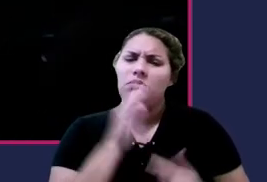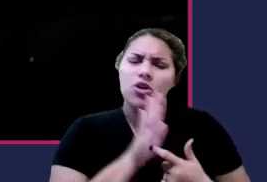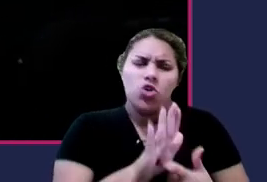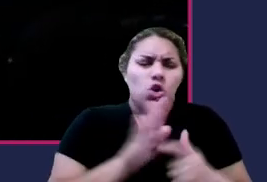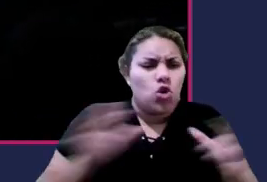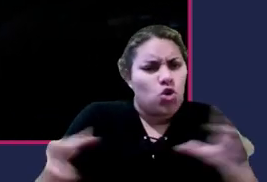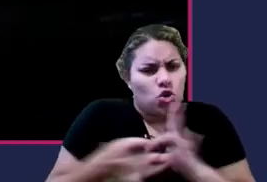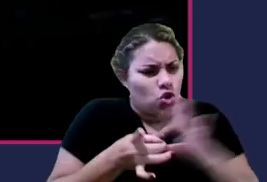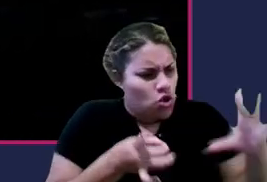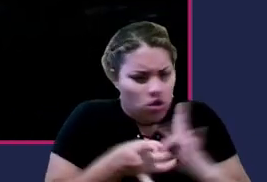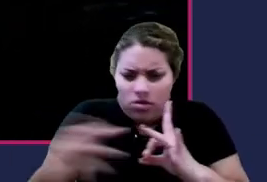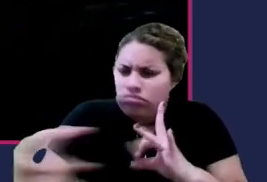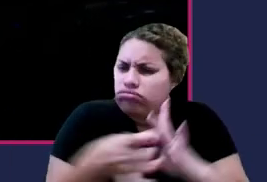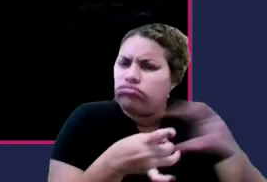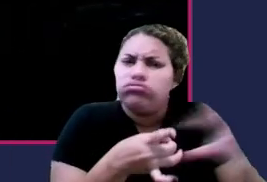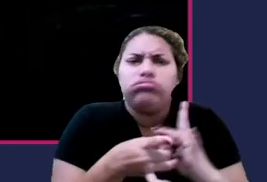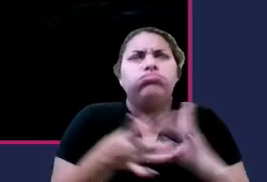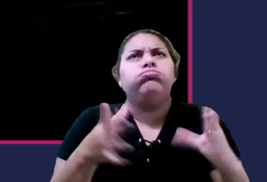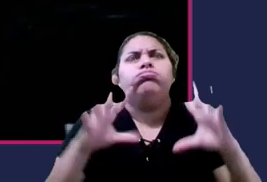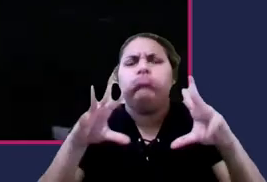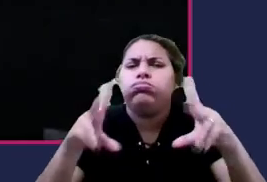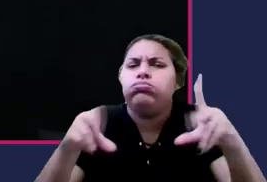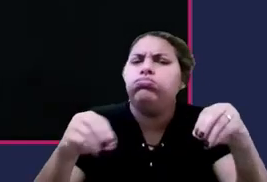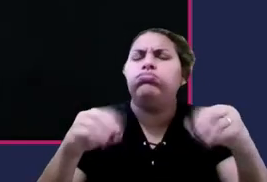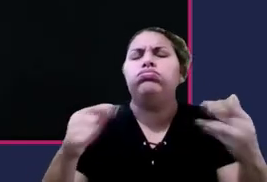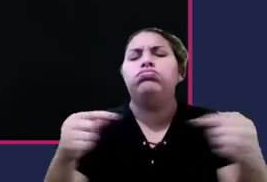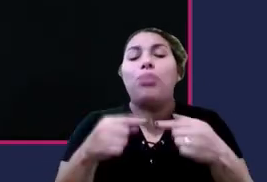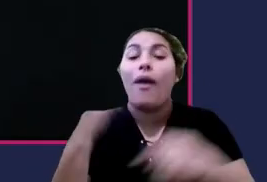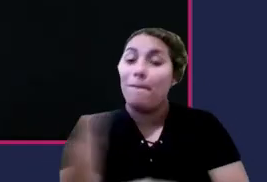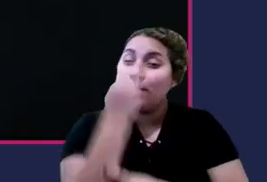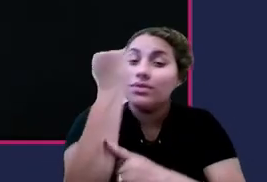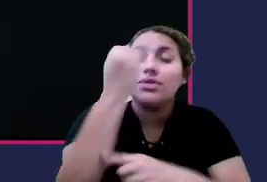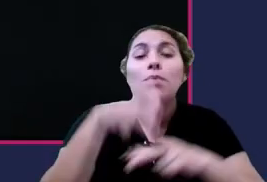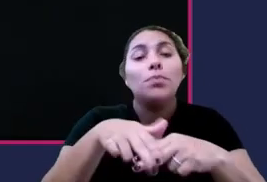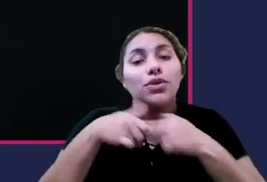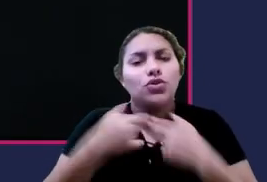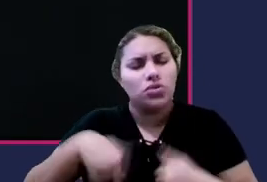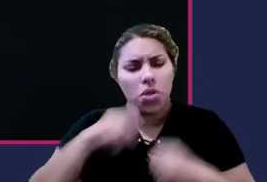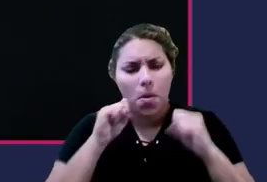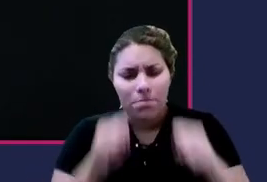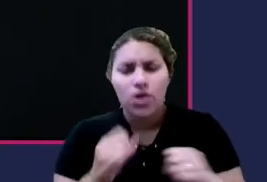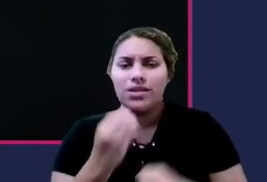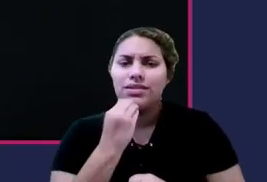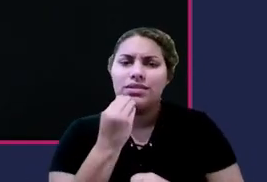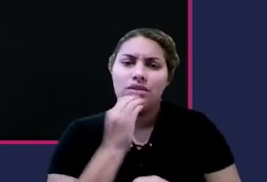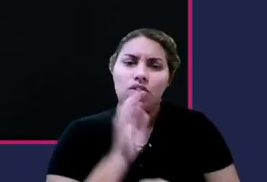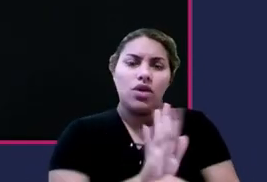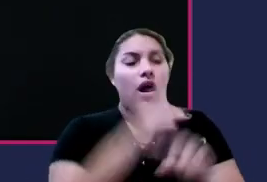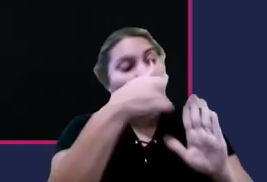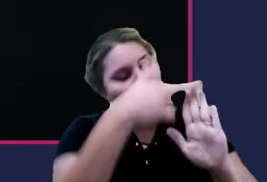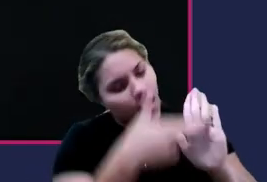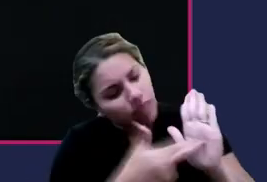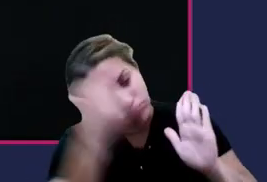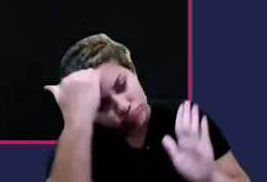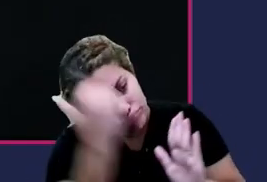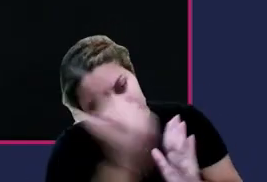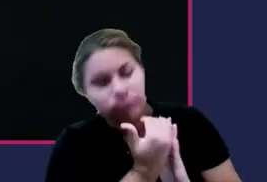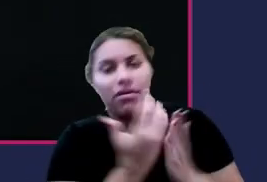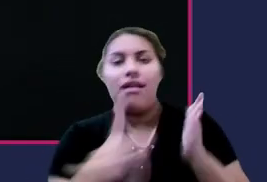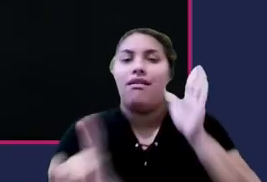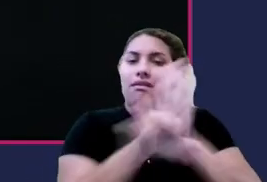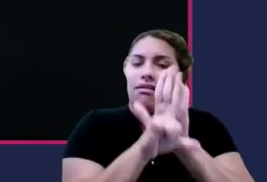And bringing together this front, we have a very important time. We must be